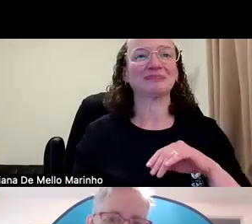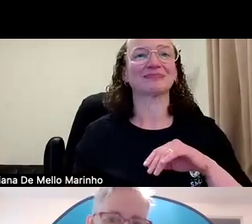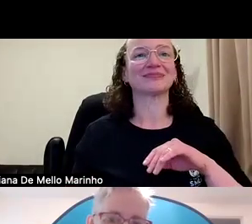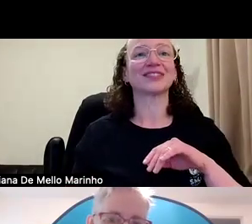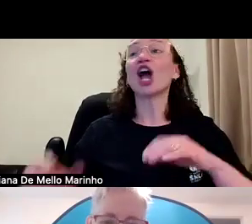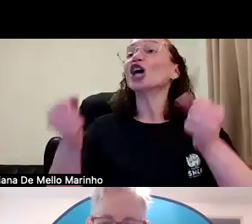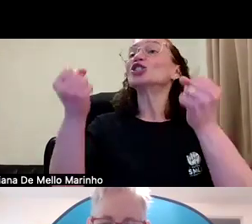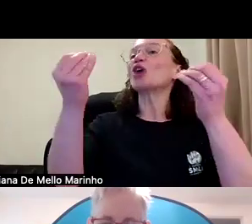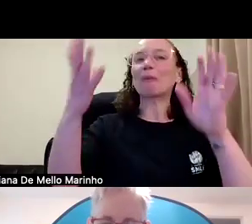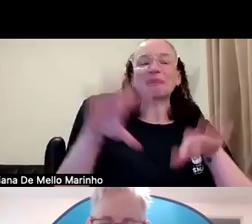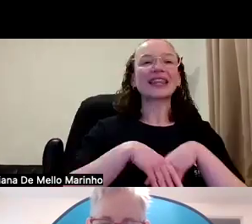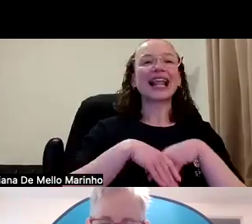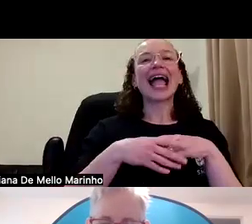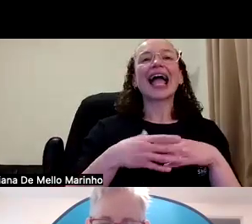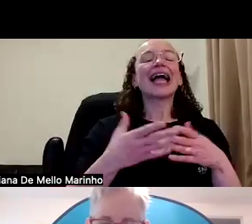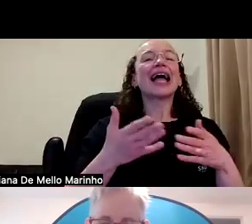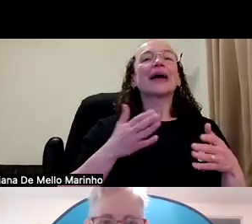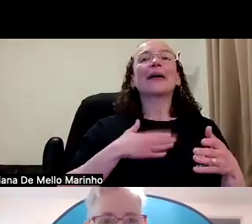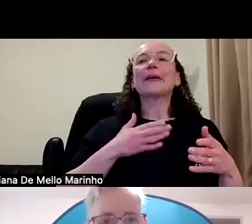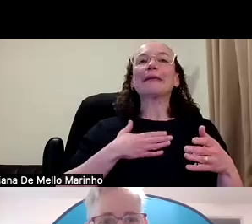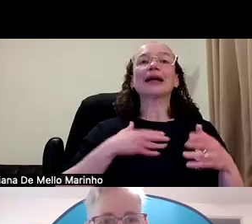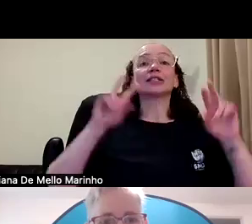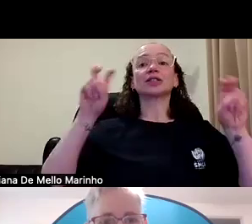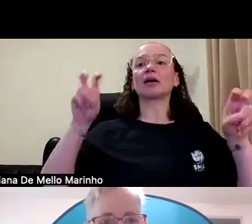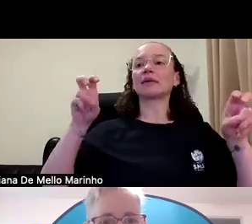We got to wrap up soon.